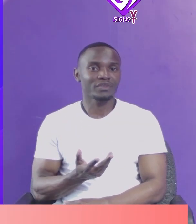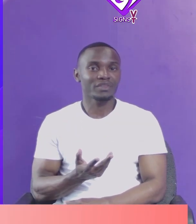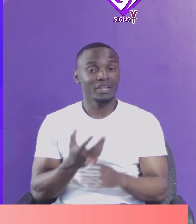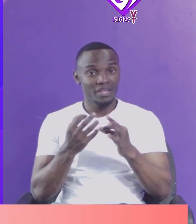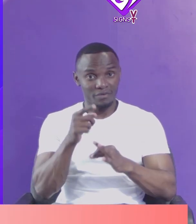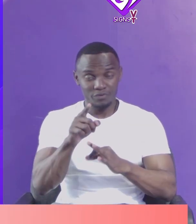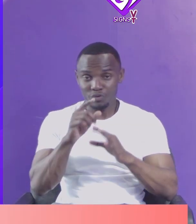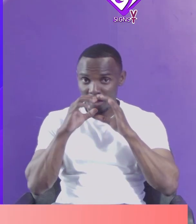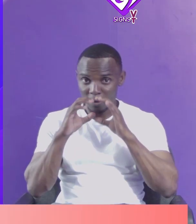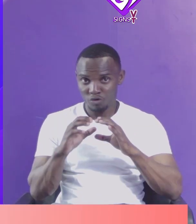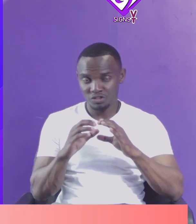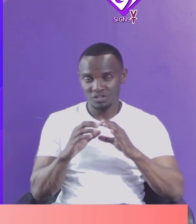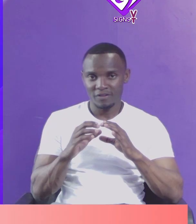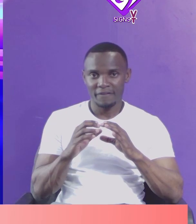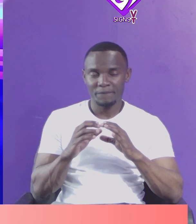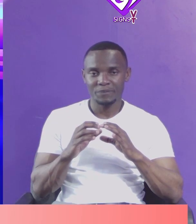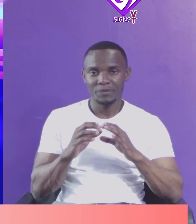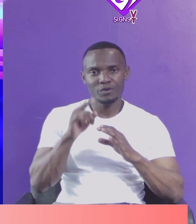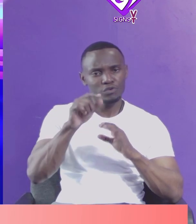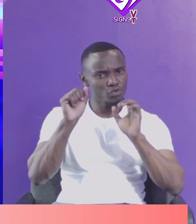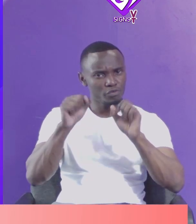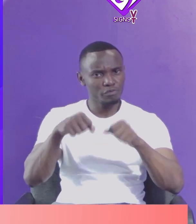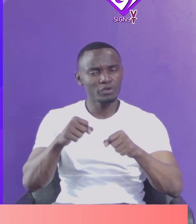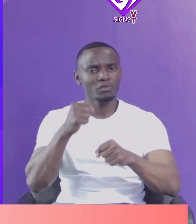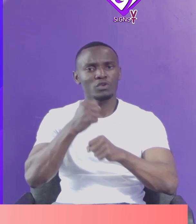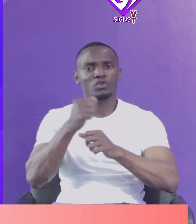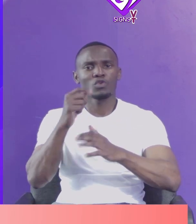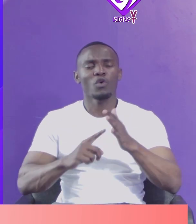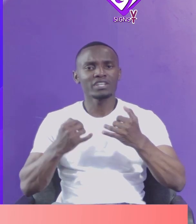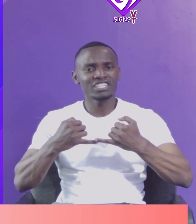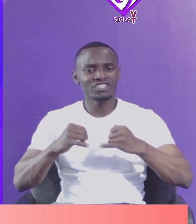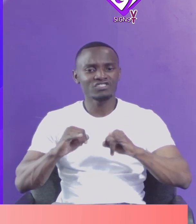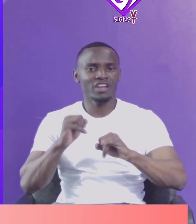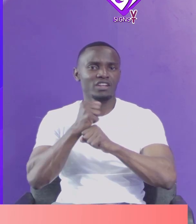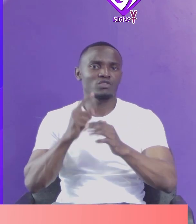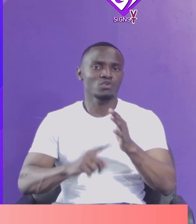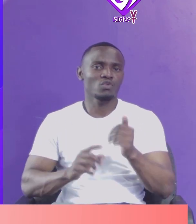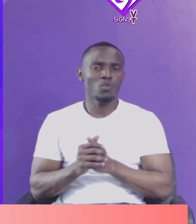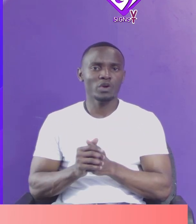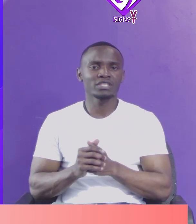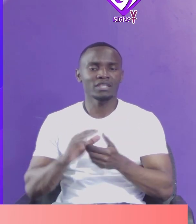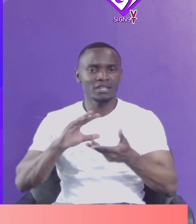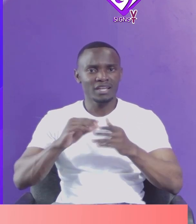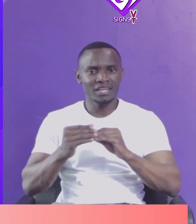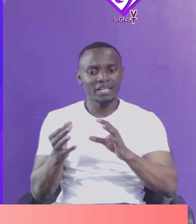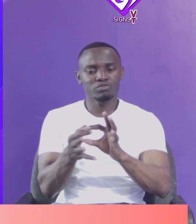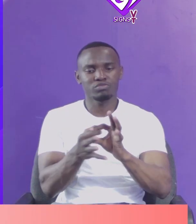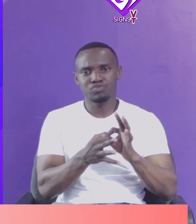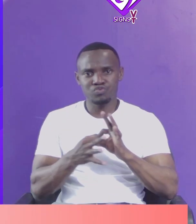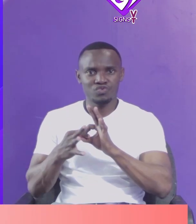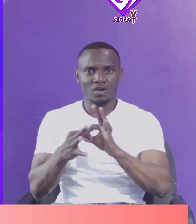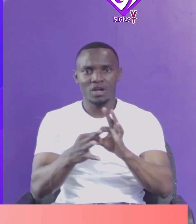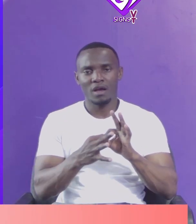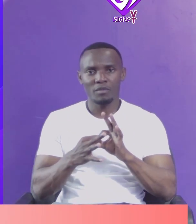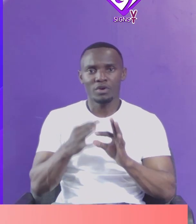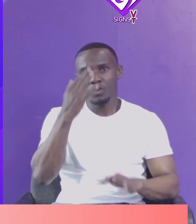Ancelotti, right? Yes. What would you do to try and create that harmony? Because now we are going to see blame